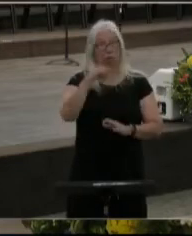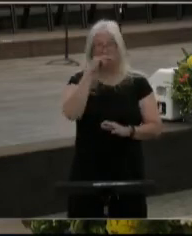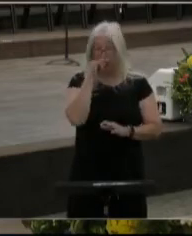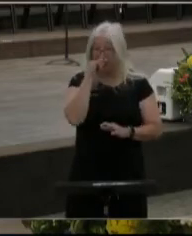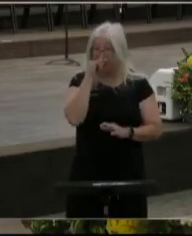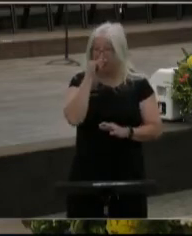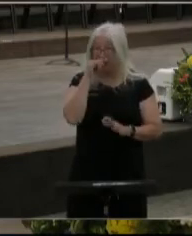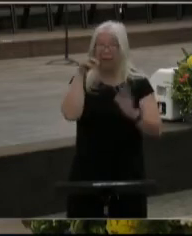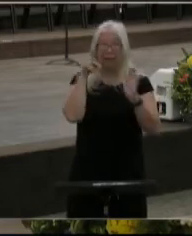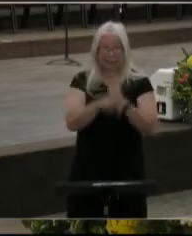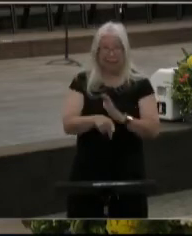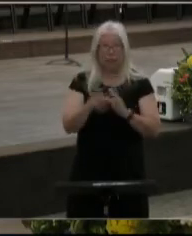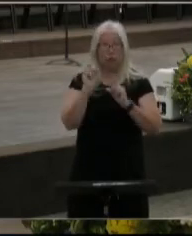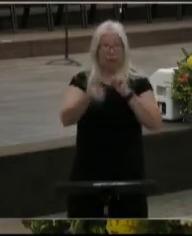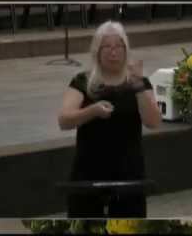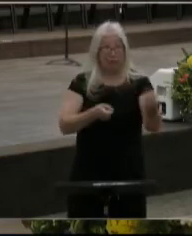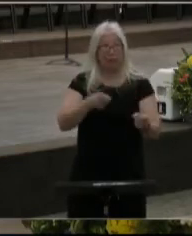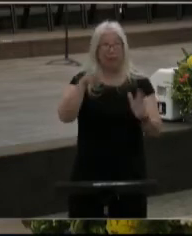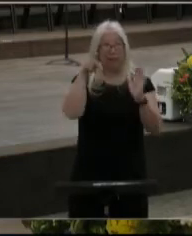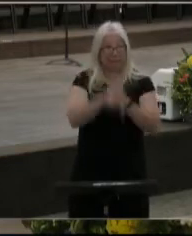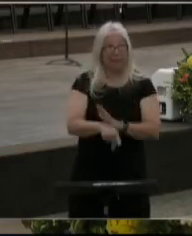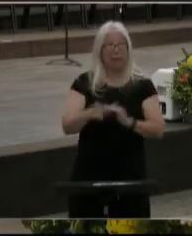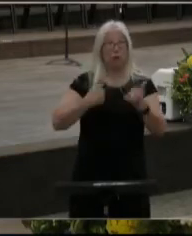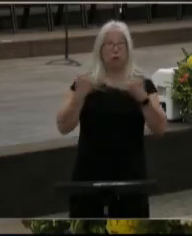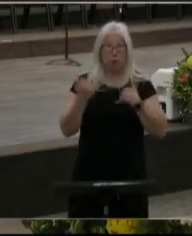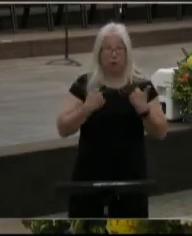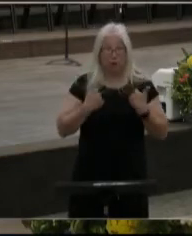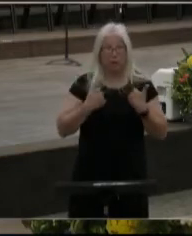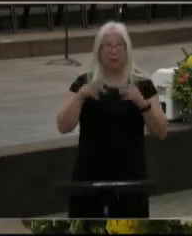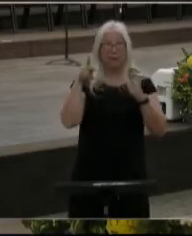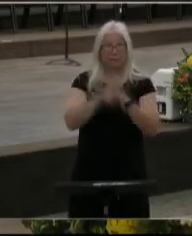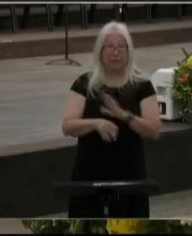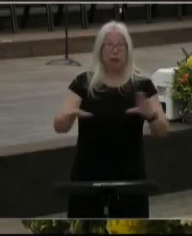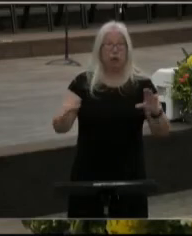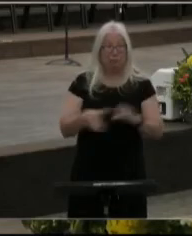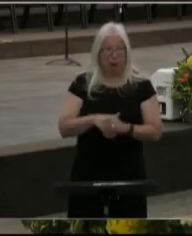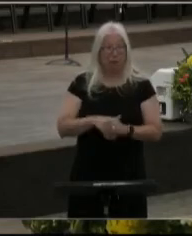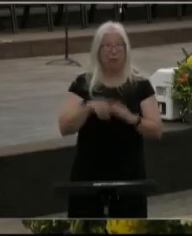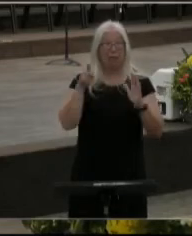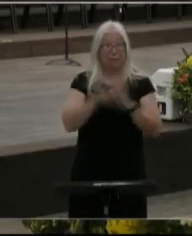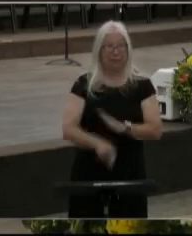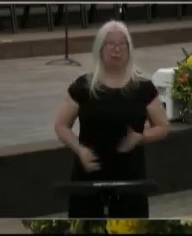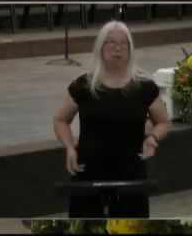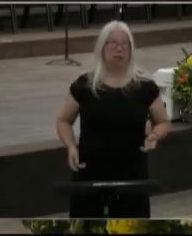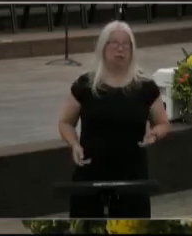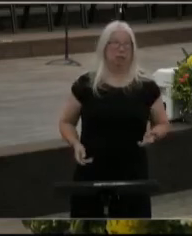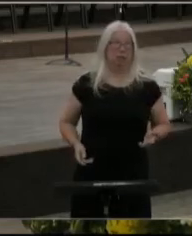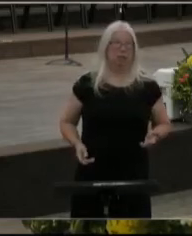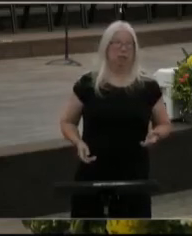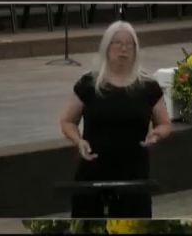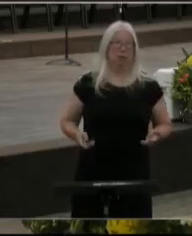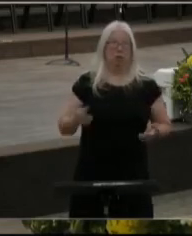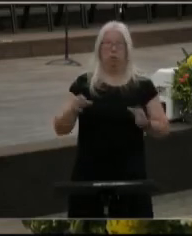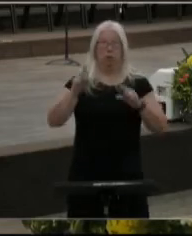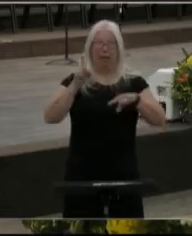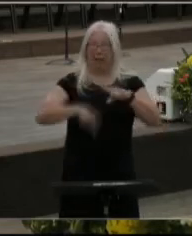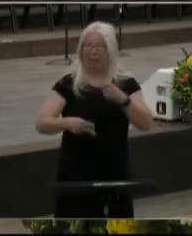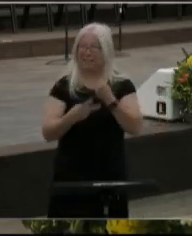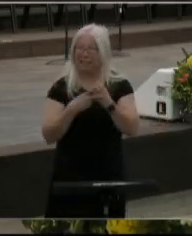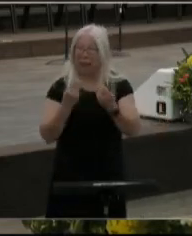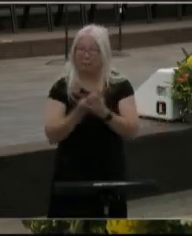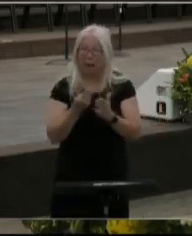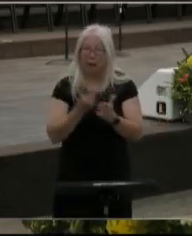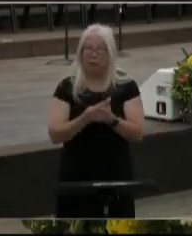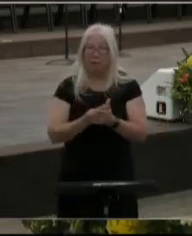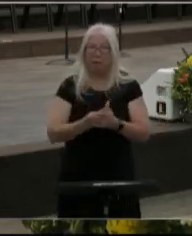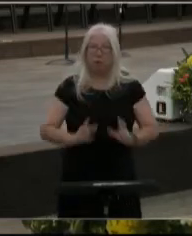kids. It's killing your giving. It's killing your joy. It's killing your marriage. It's killing you. We can't save money